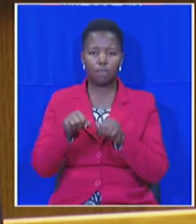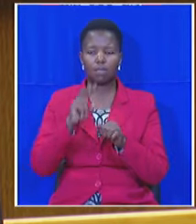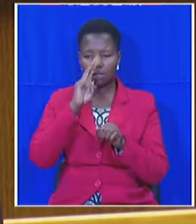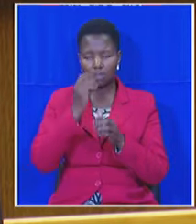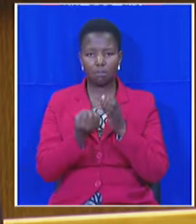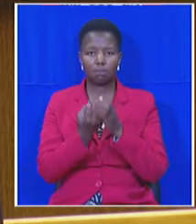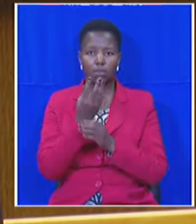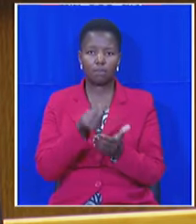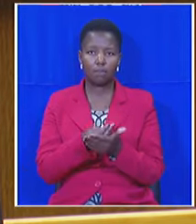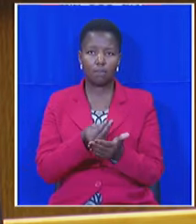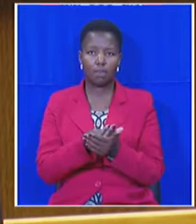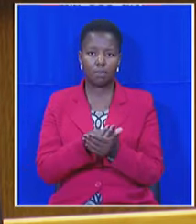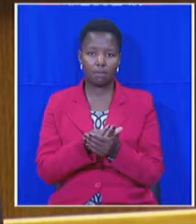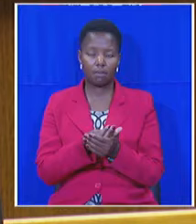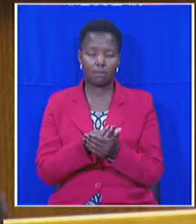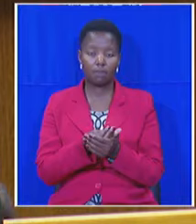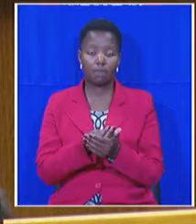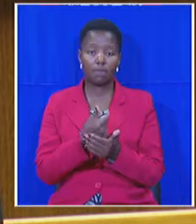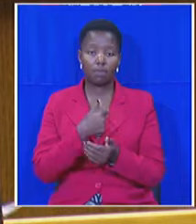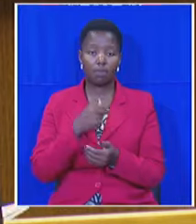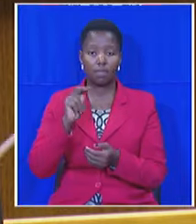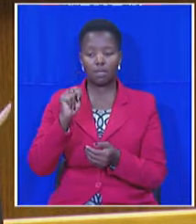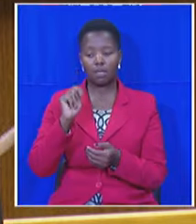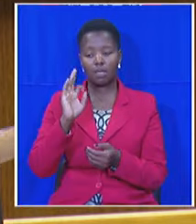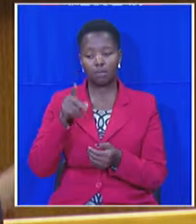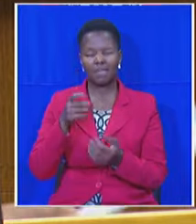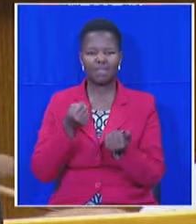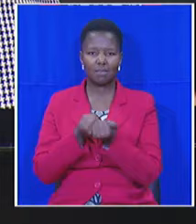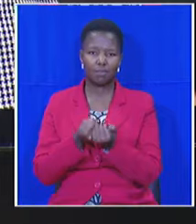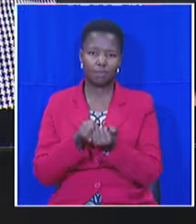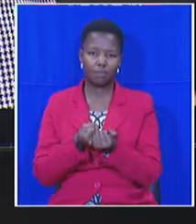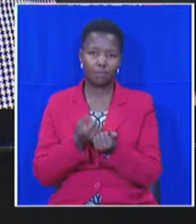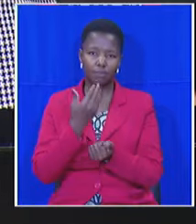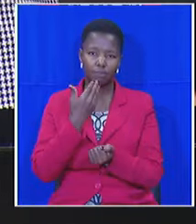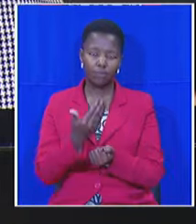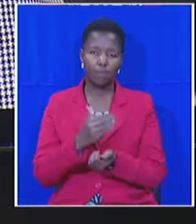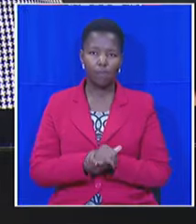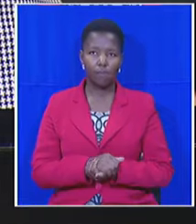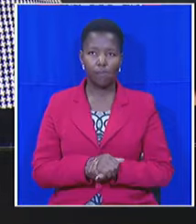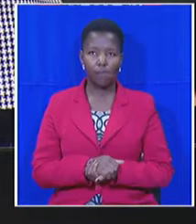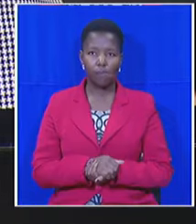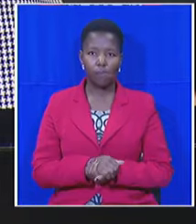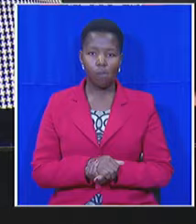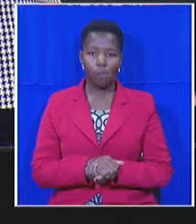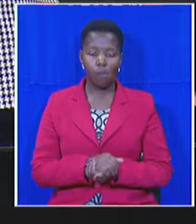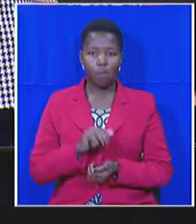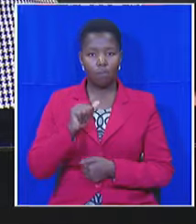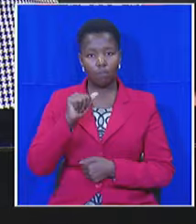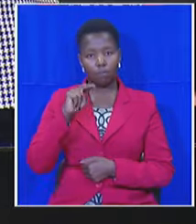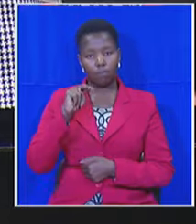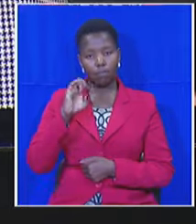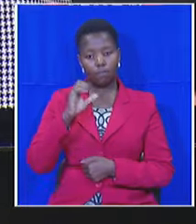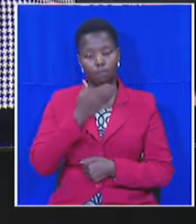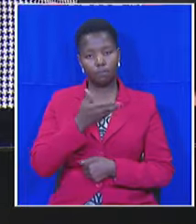that we are now in. So in light of that, the National Freedom Party supports us. Thank you. Thank you. ANC,